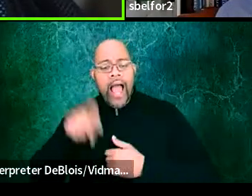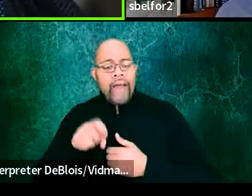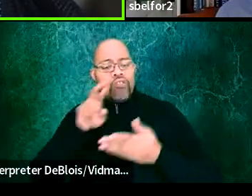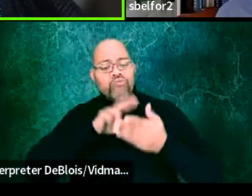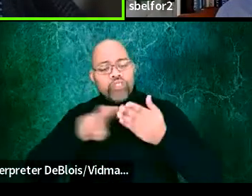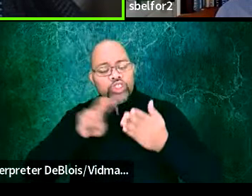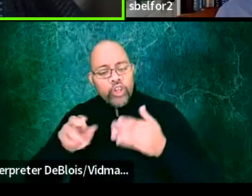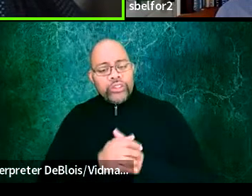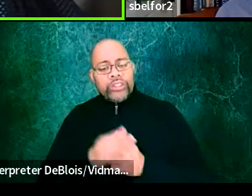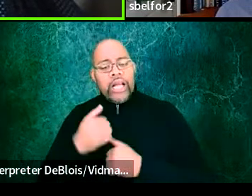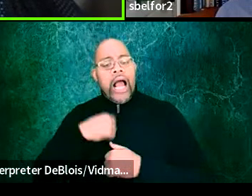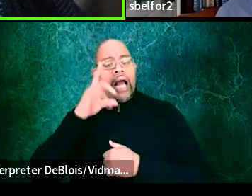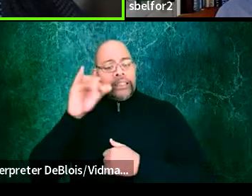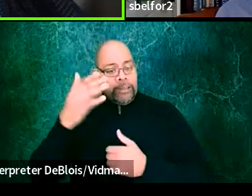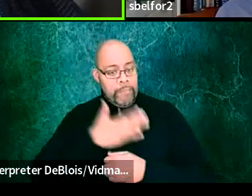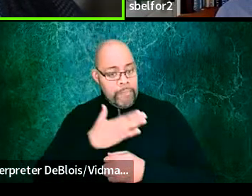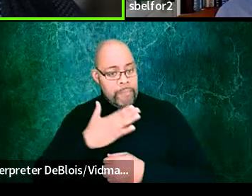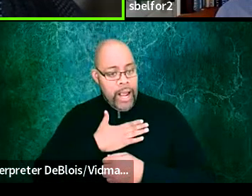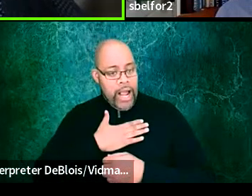research. I did